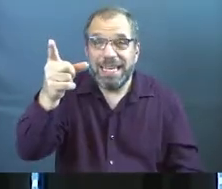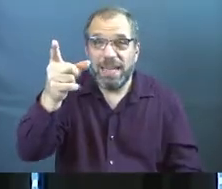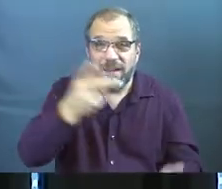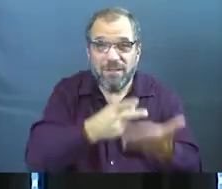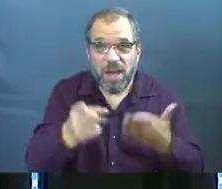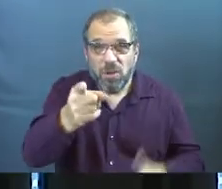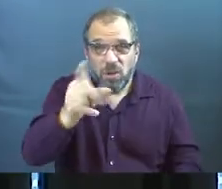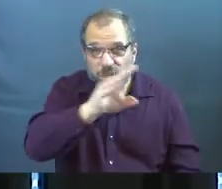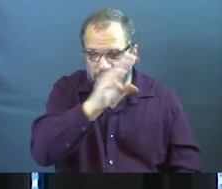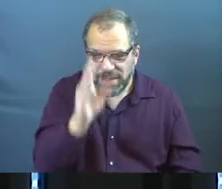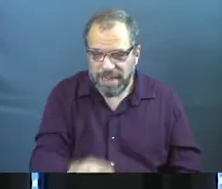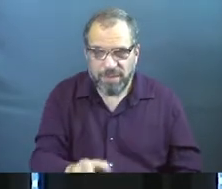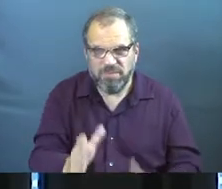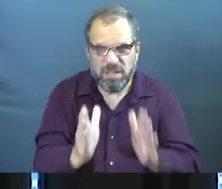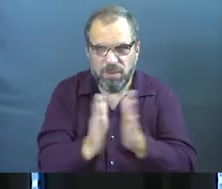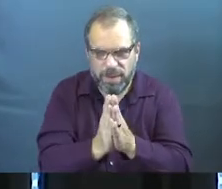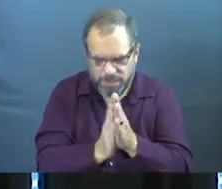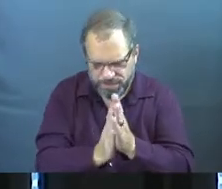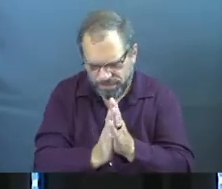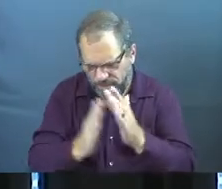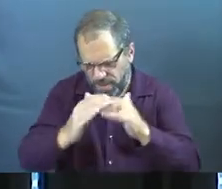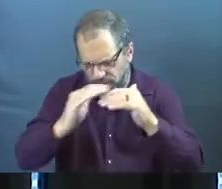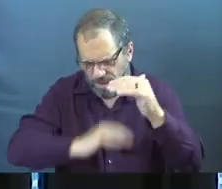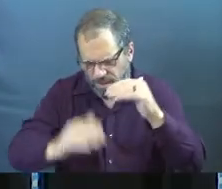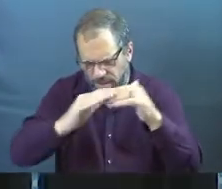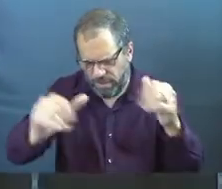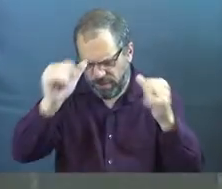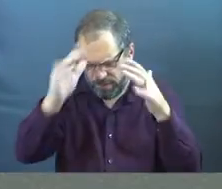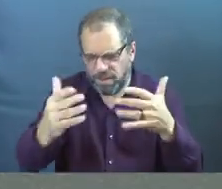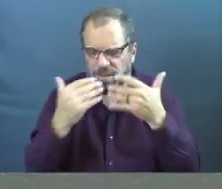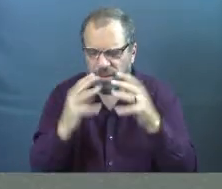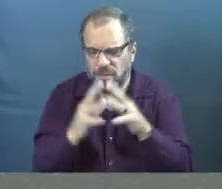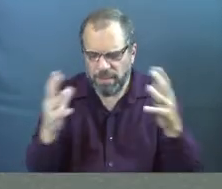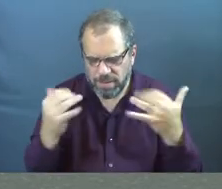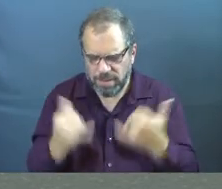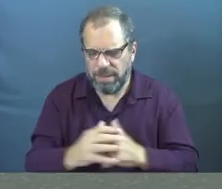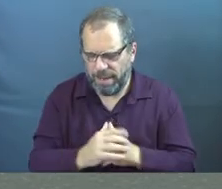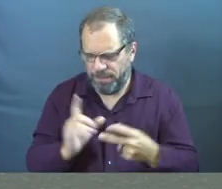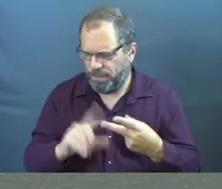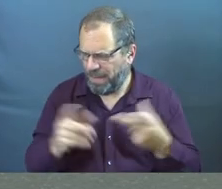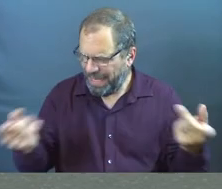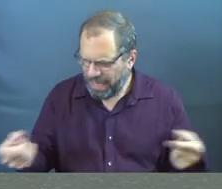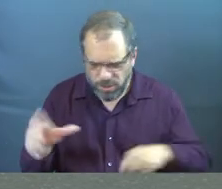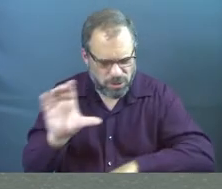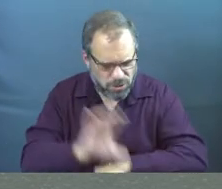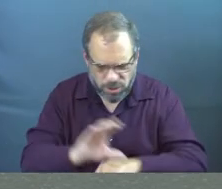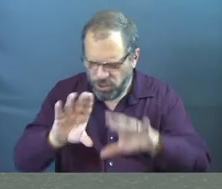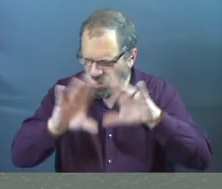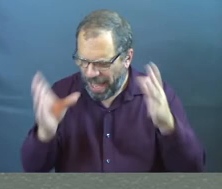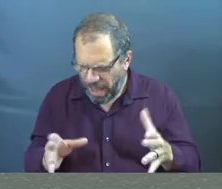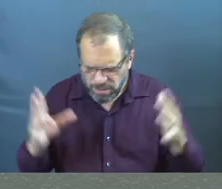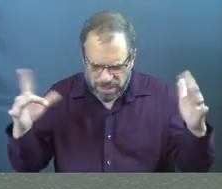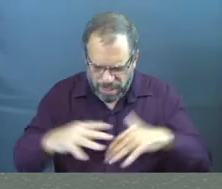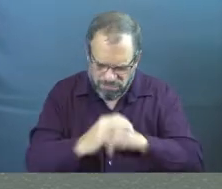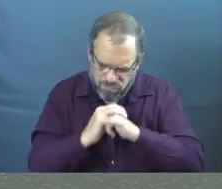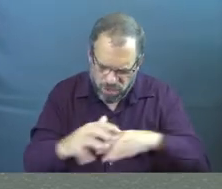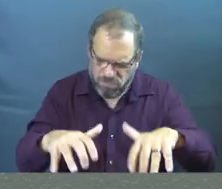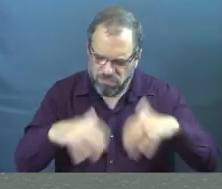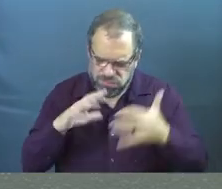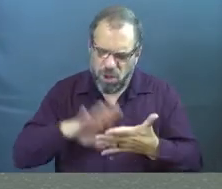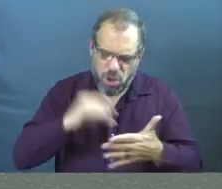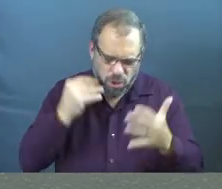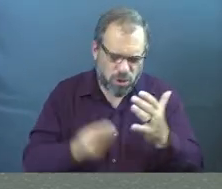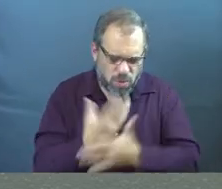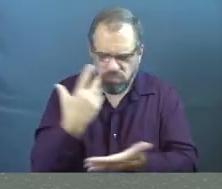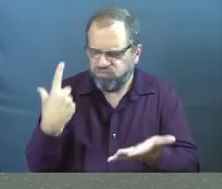you down. Can we pray? Heavenly Father, thank you so much for today. Thank you for this place, God, for your house that we get to come together and learn